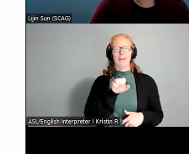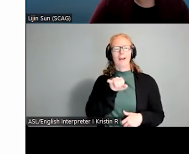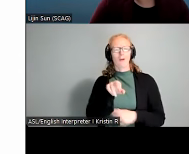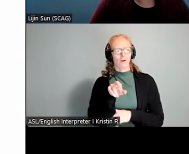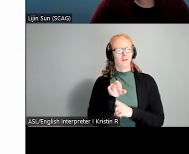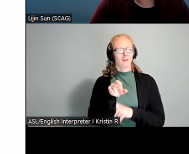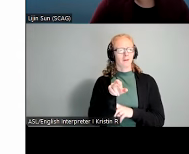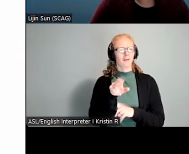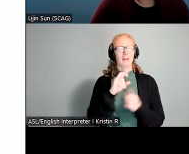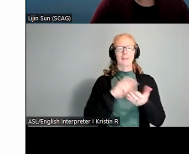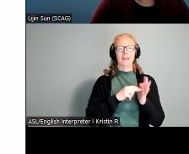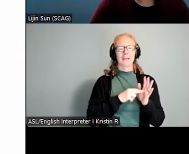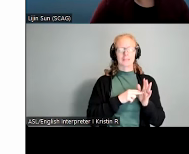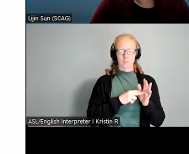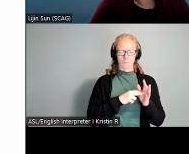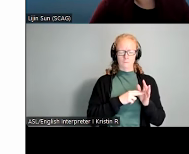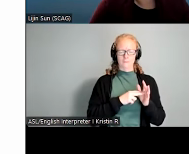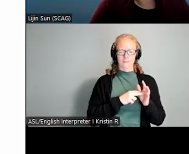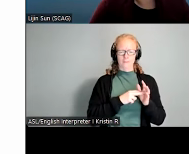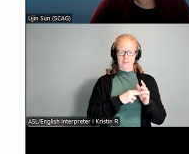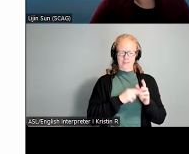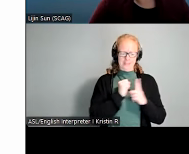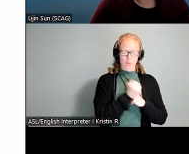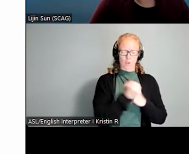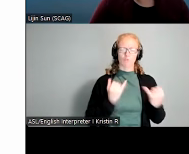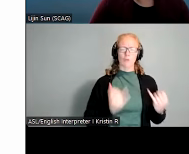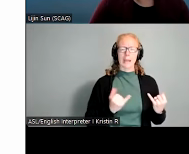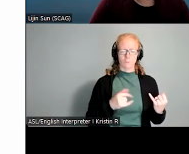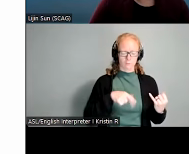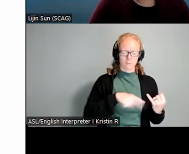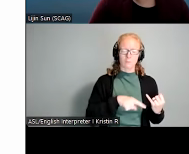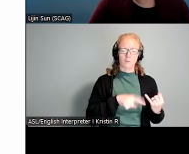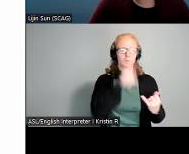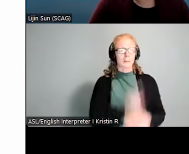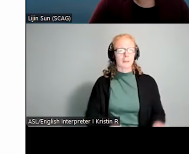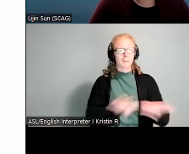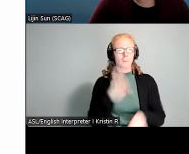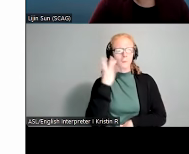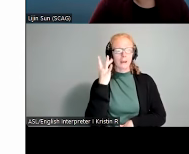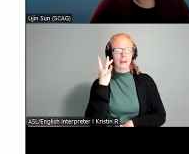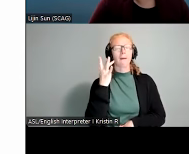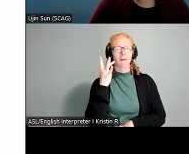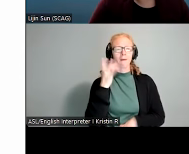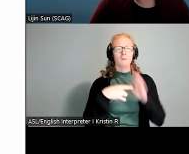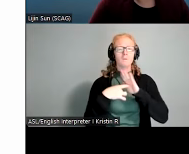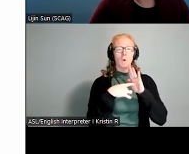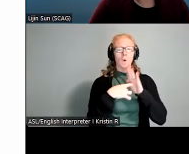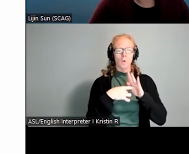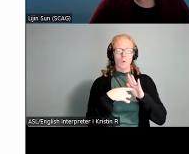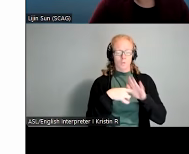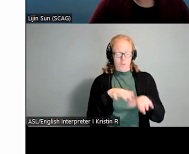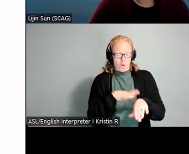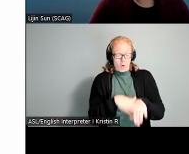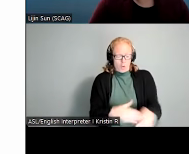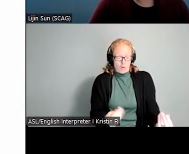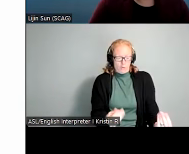of existing conditions. And this is really important discussion because it describes the conditions on the ground without